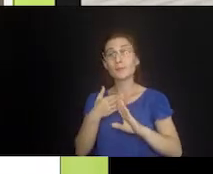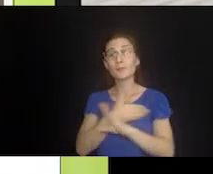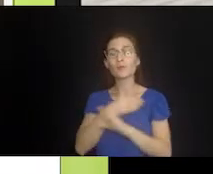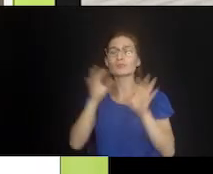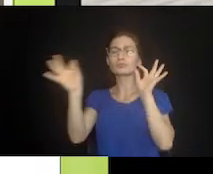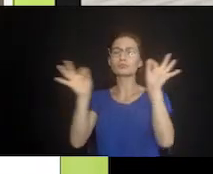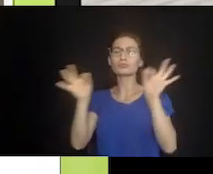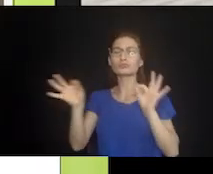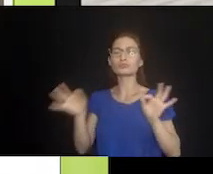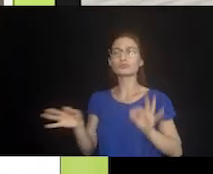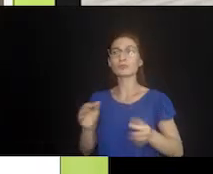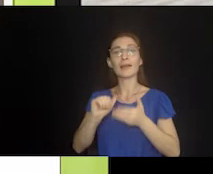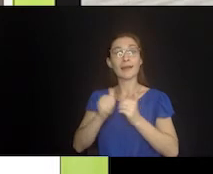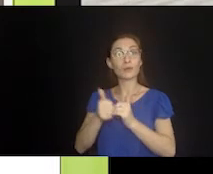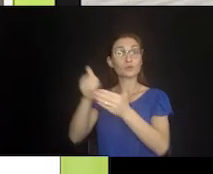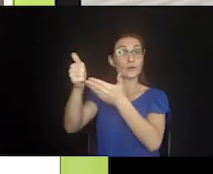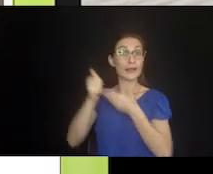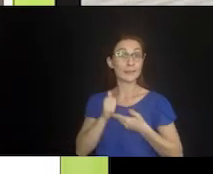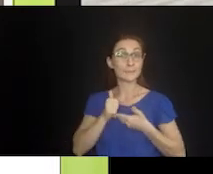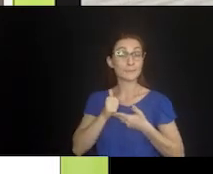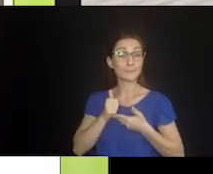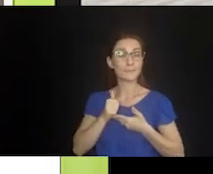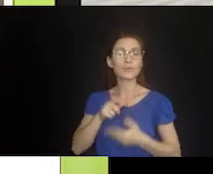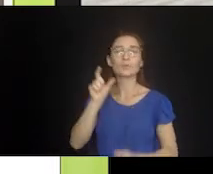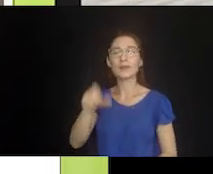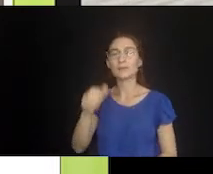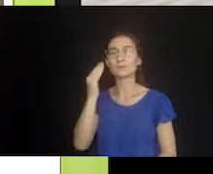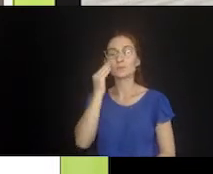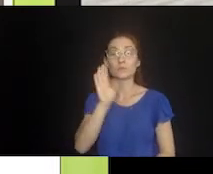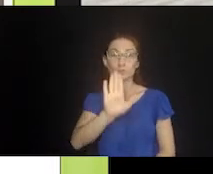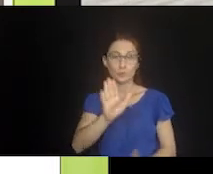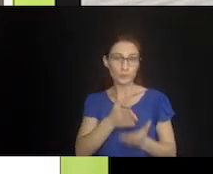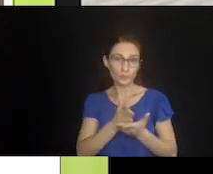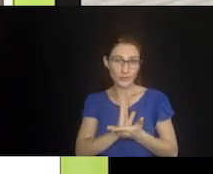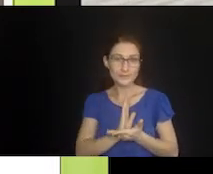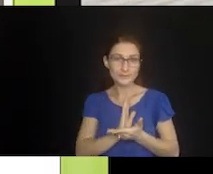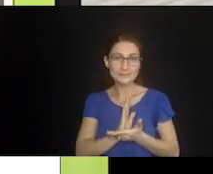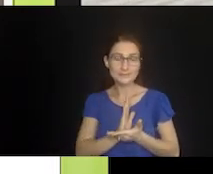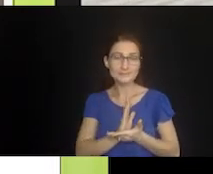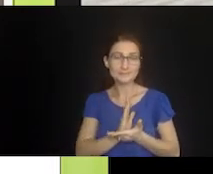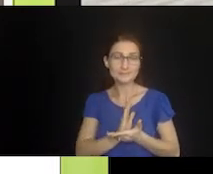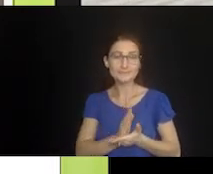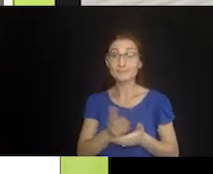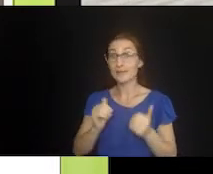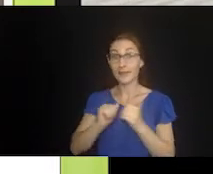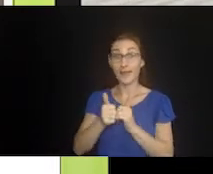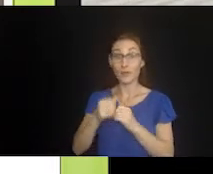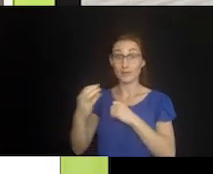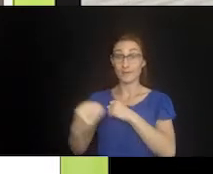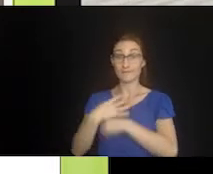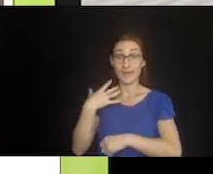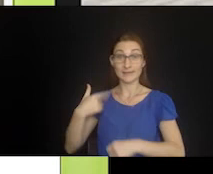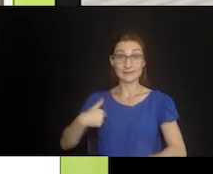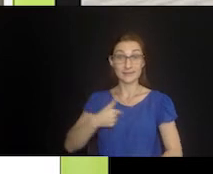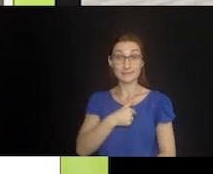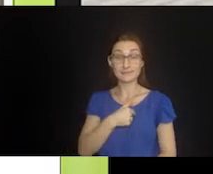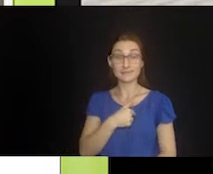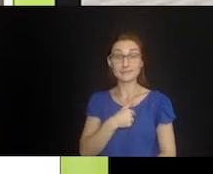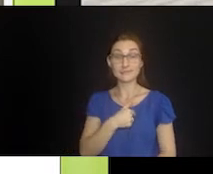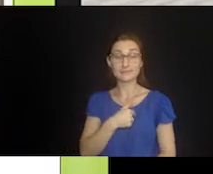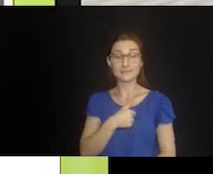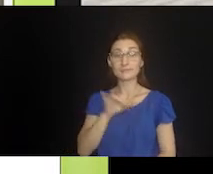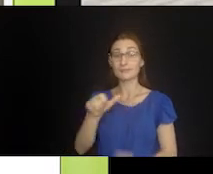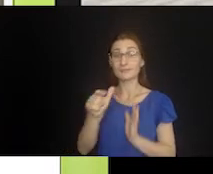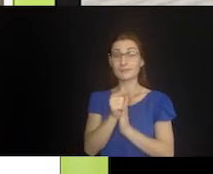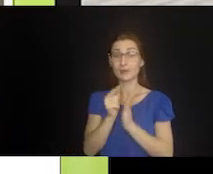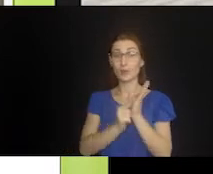can talk to anybody about how to help you, you need to know what your rights are and how